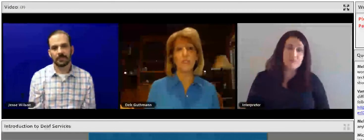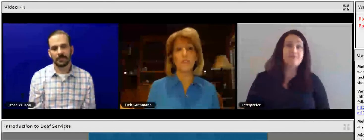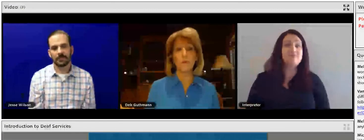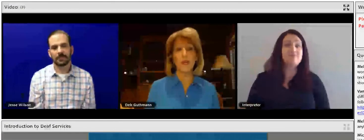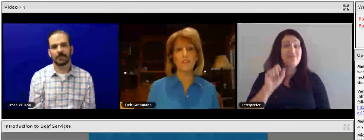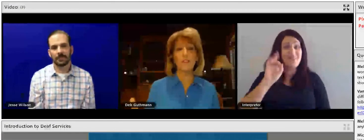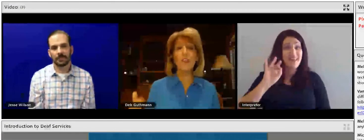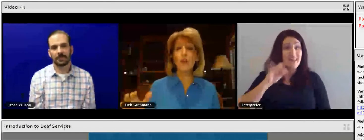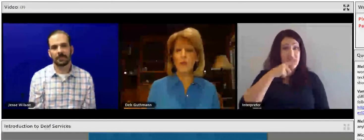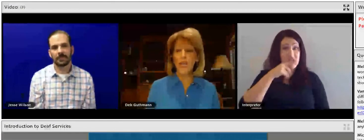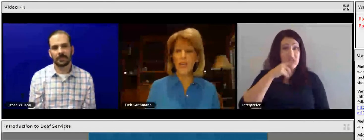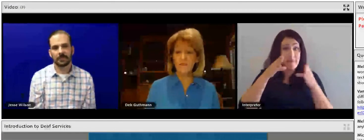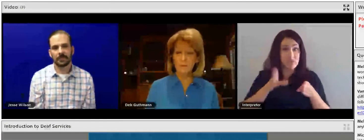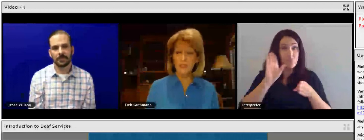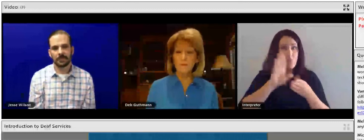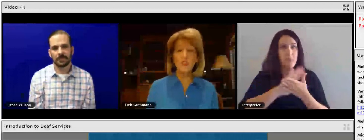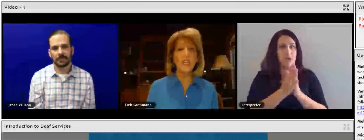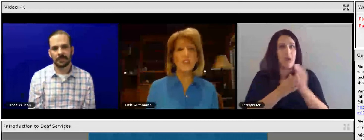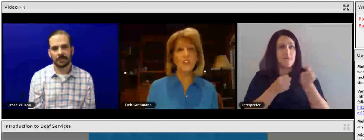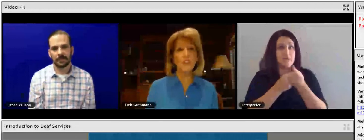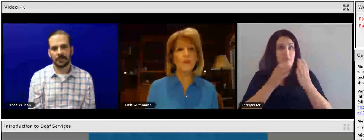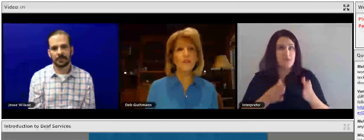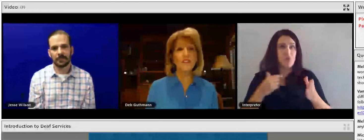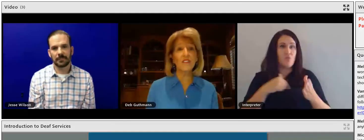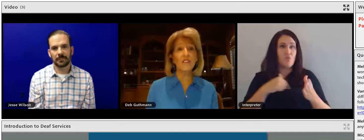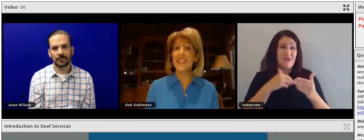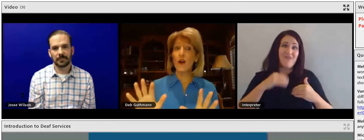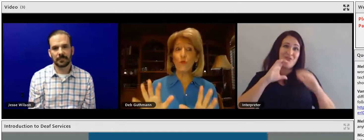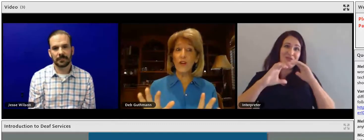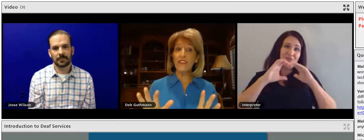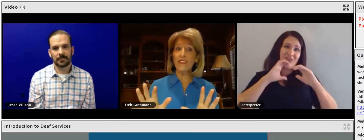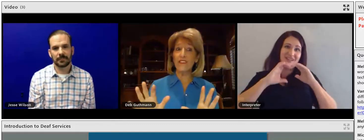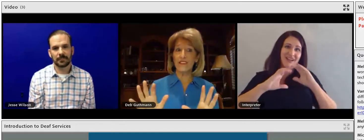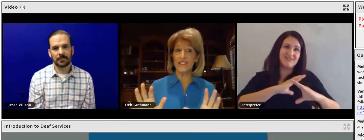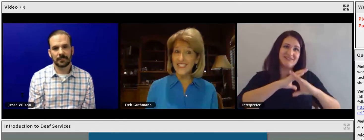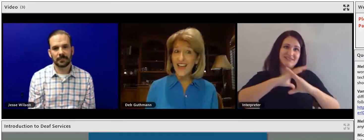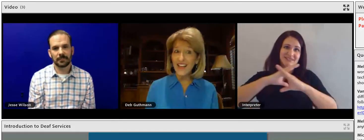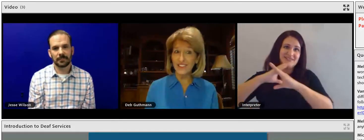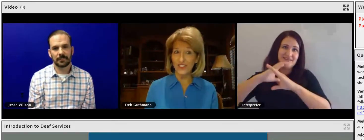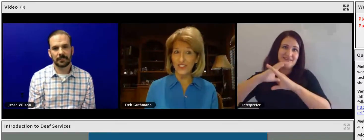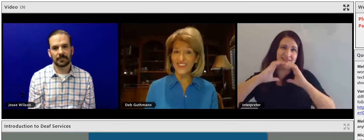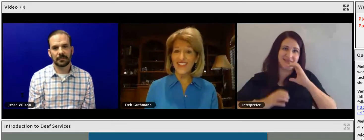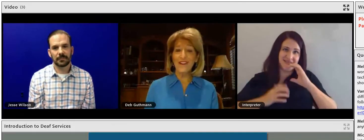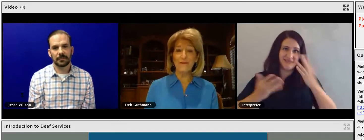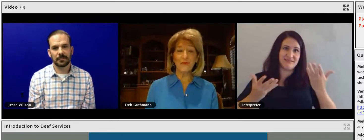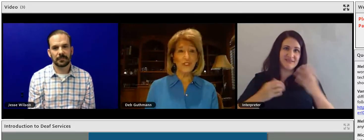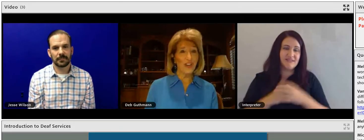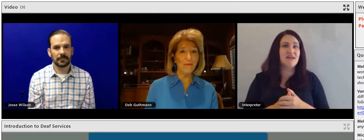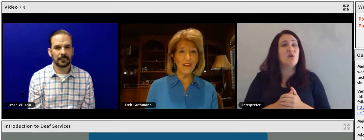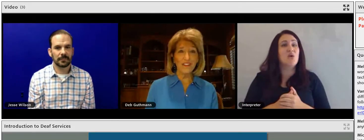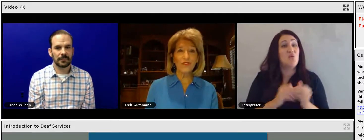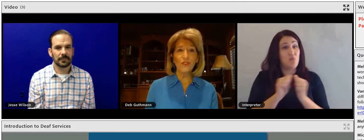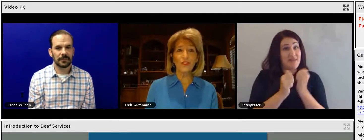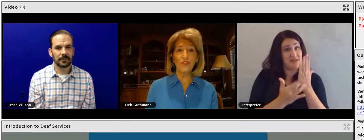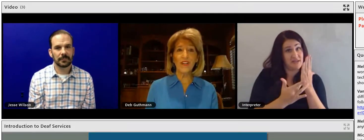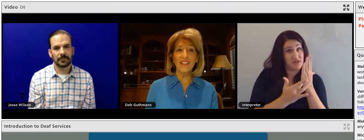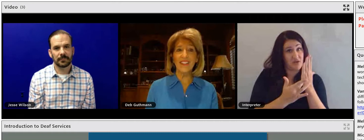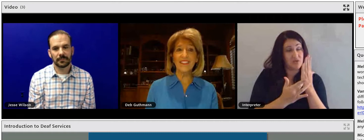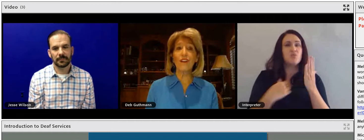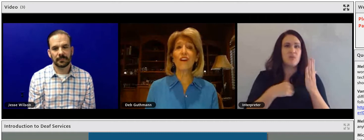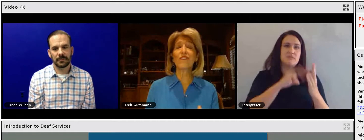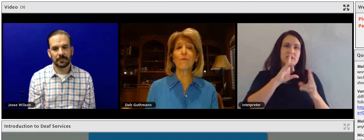hearing person is going to be a sponsor, we have some communication hurdles. Now, with technology, which we'll